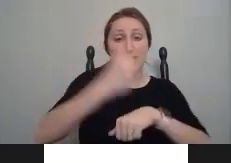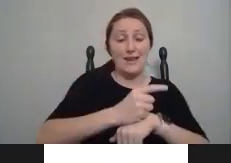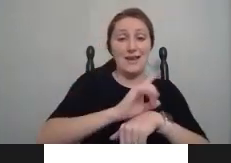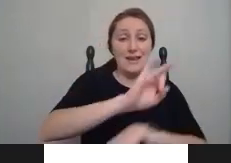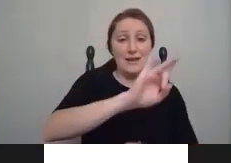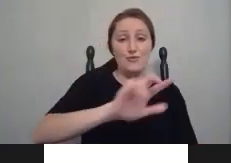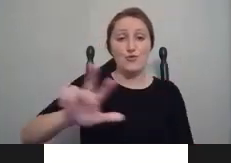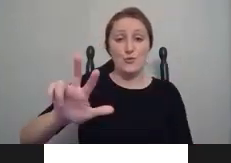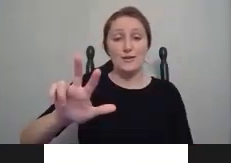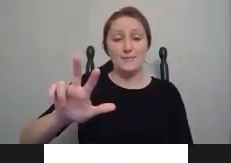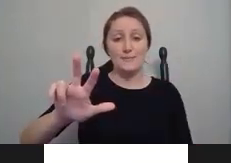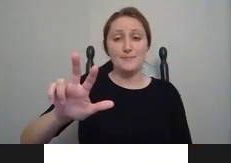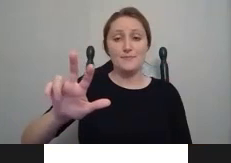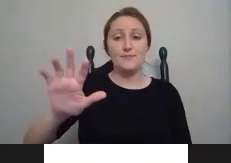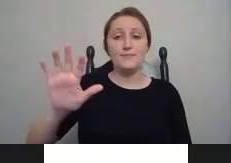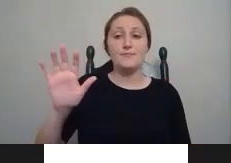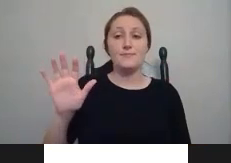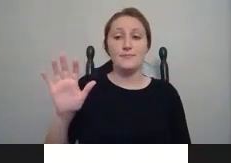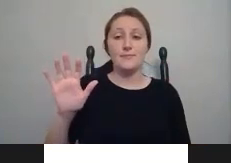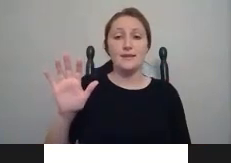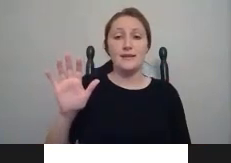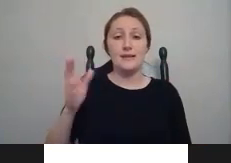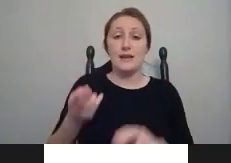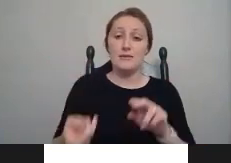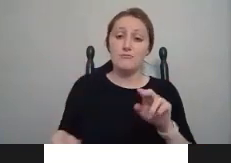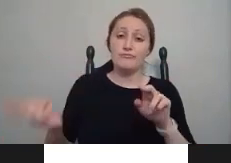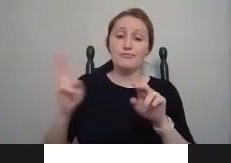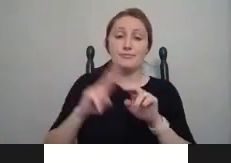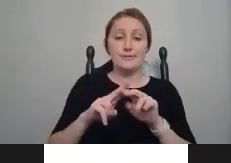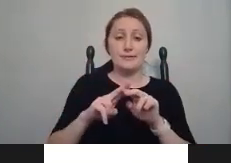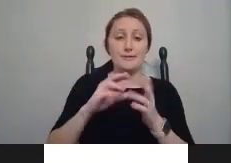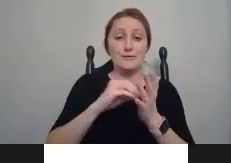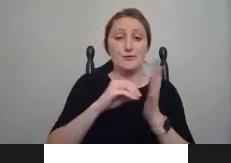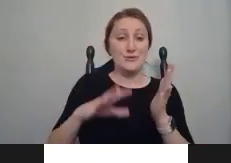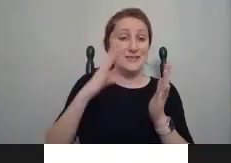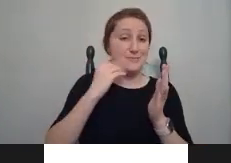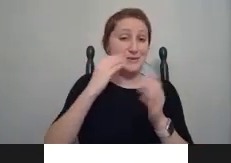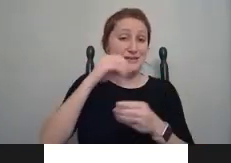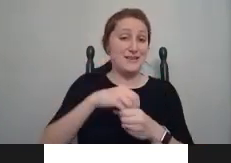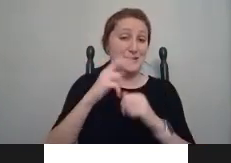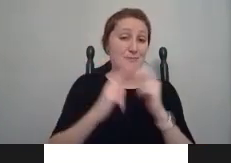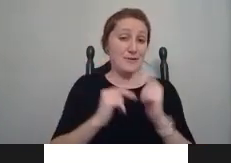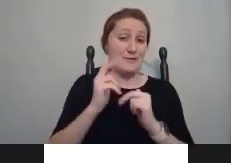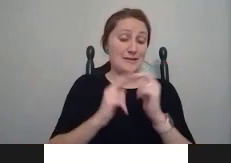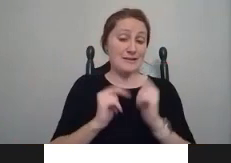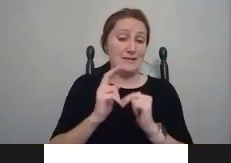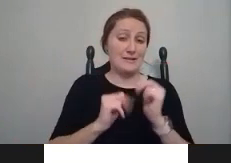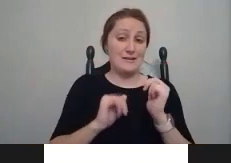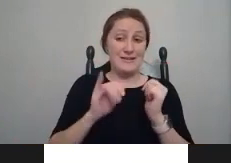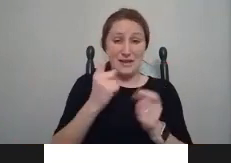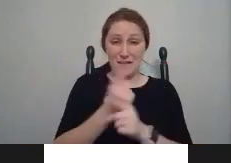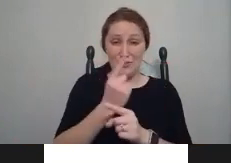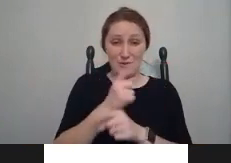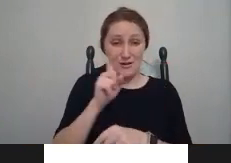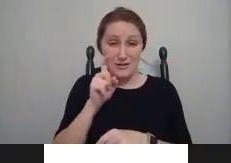p.m., which is an increase than what students experience in the building. So is that accurate, or is